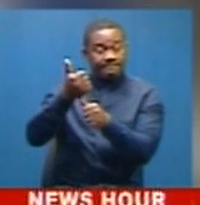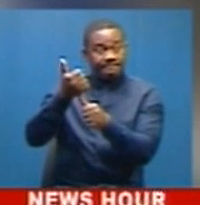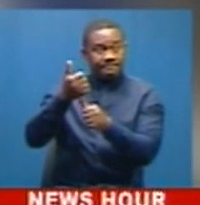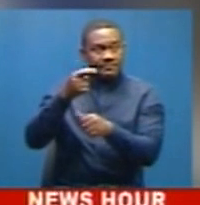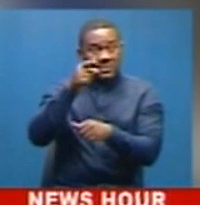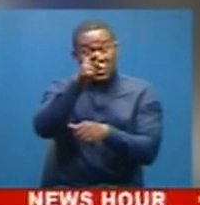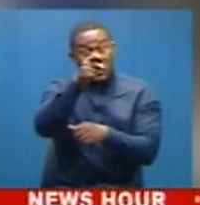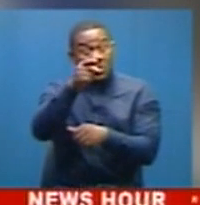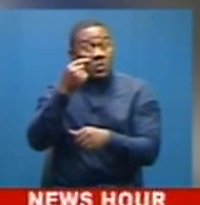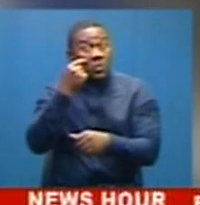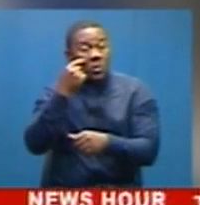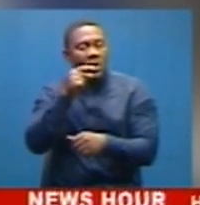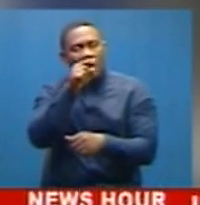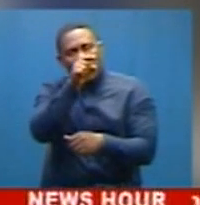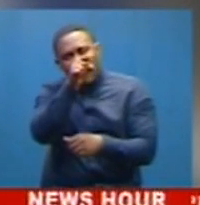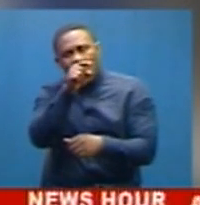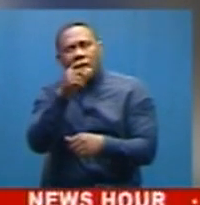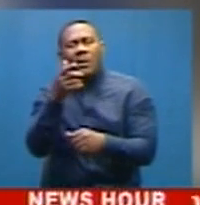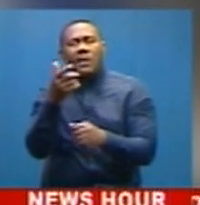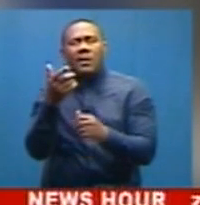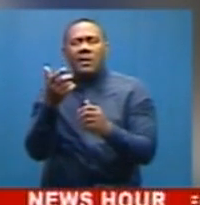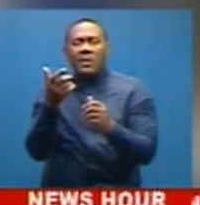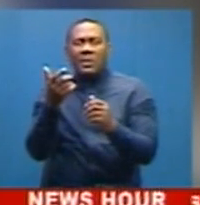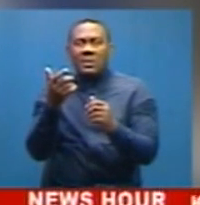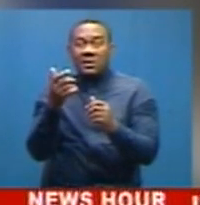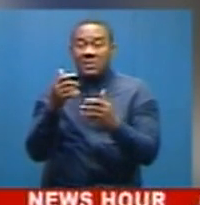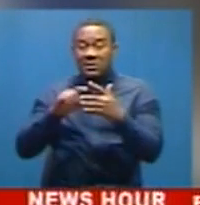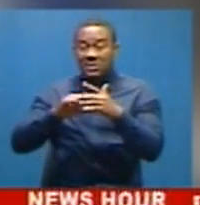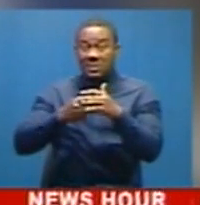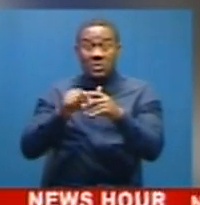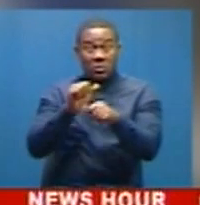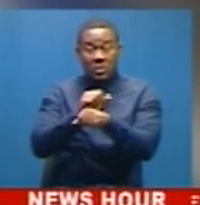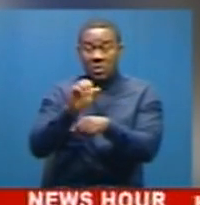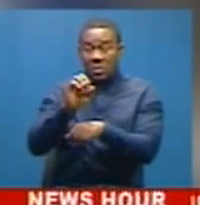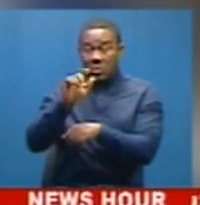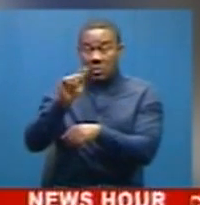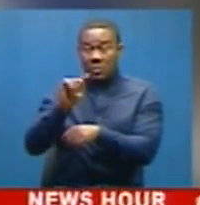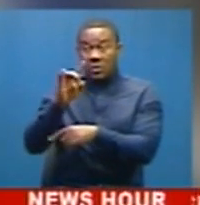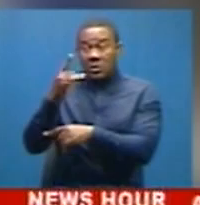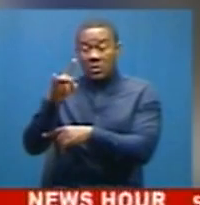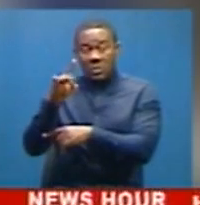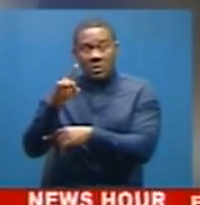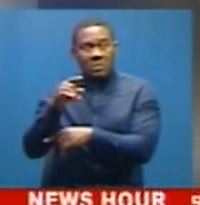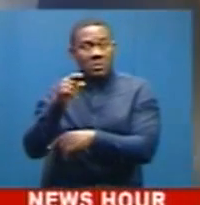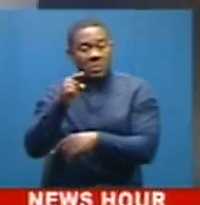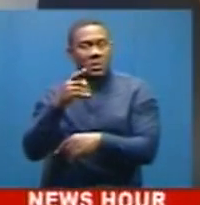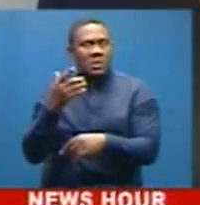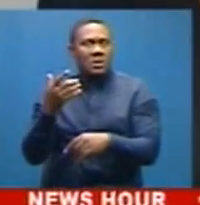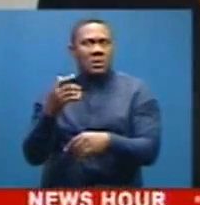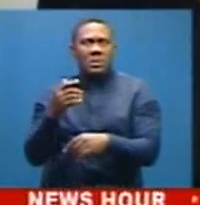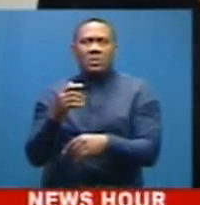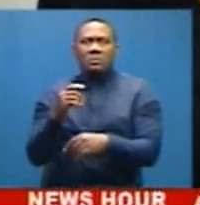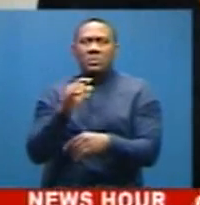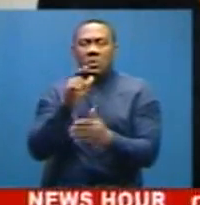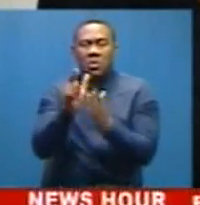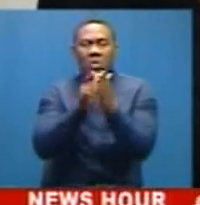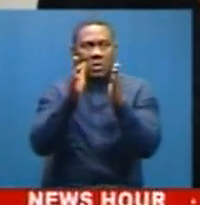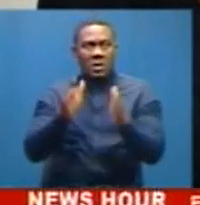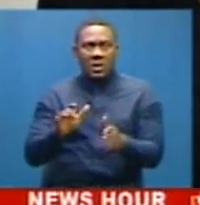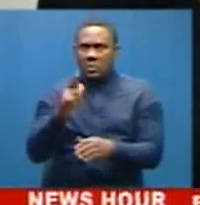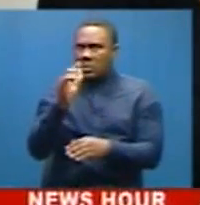of Appeal bench on October 8, 2018. Ms. Cynthia Addo is a lawyer with 29 years of